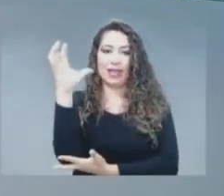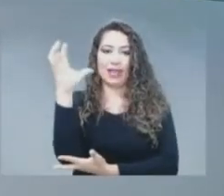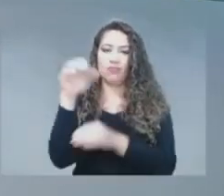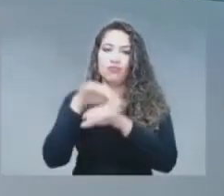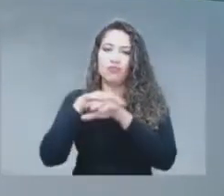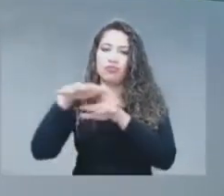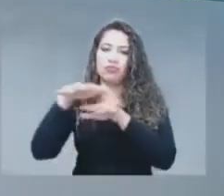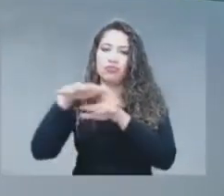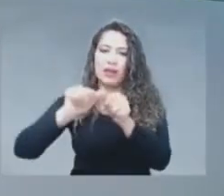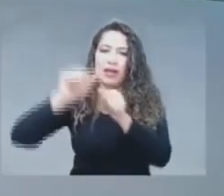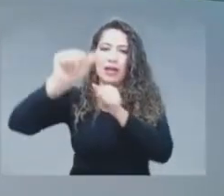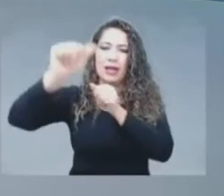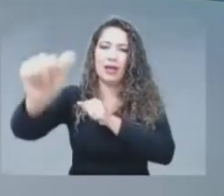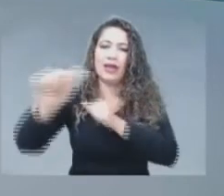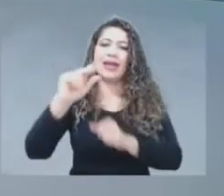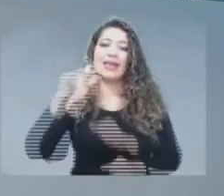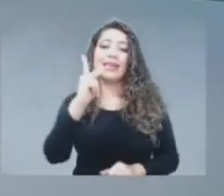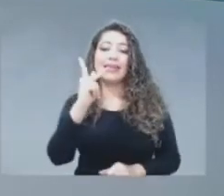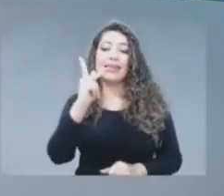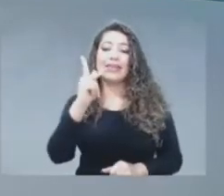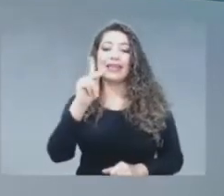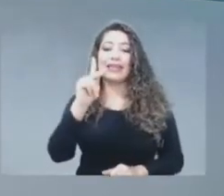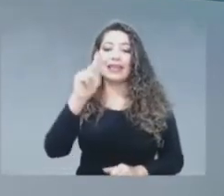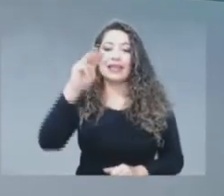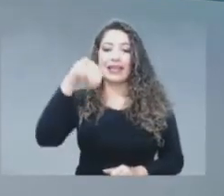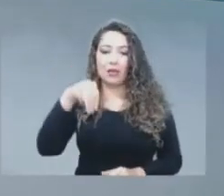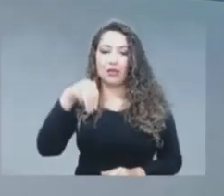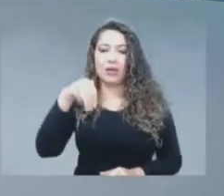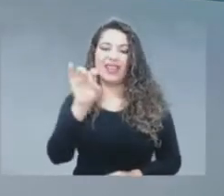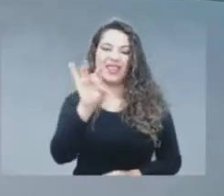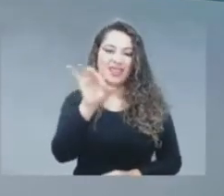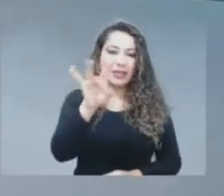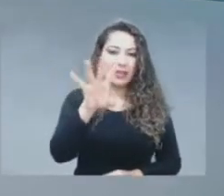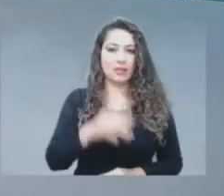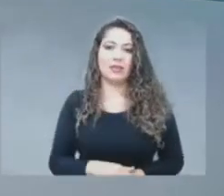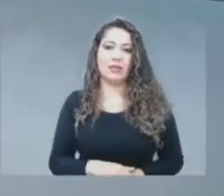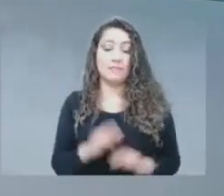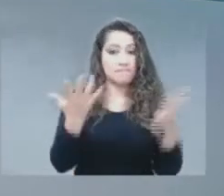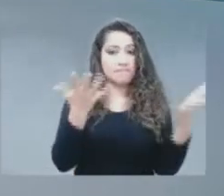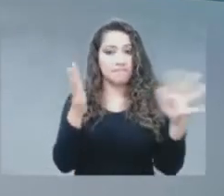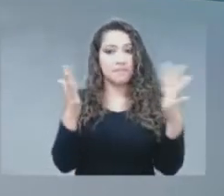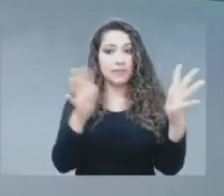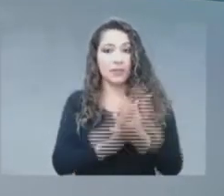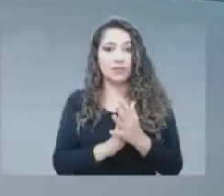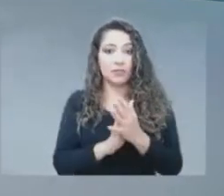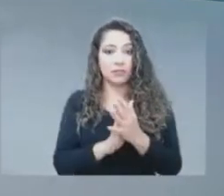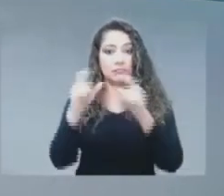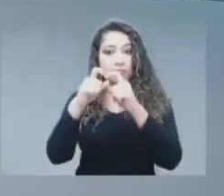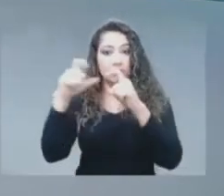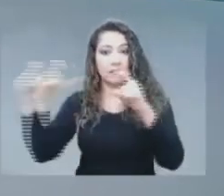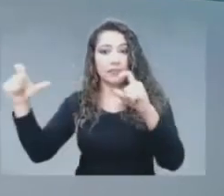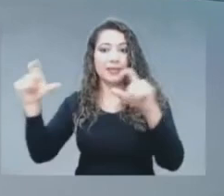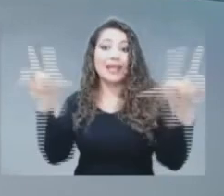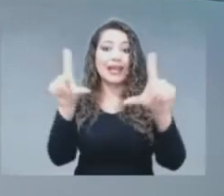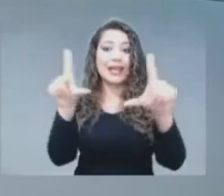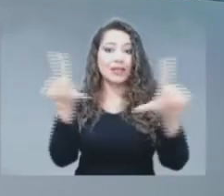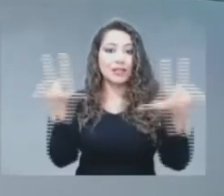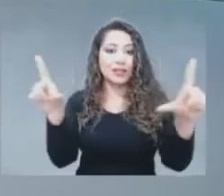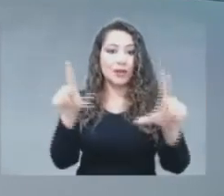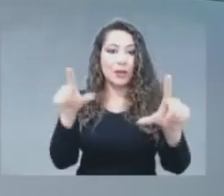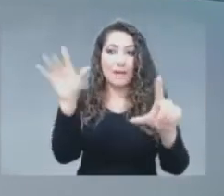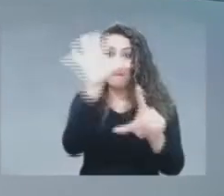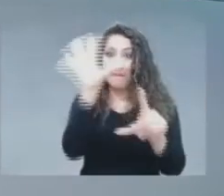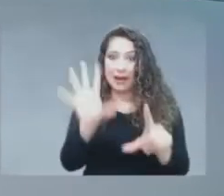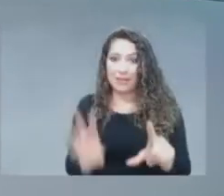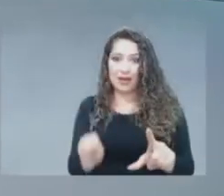that have a reach of up to 15 kilometers, more or less, and that in the TV bands. In